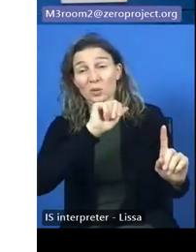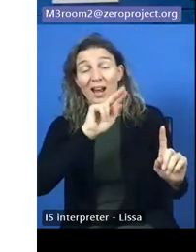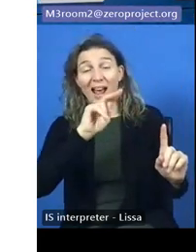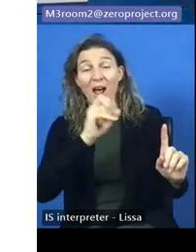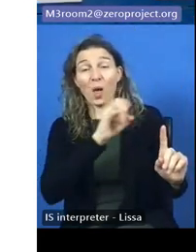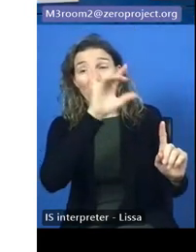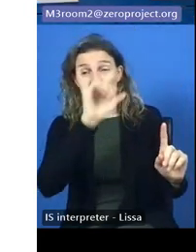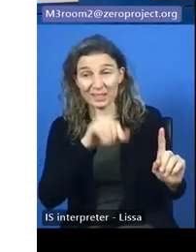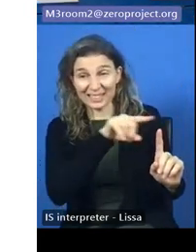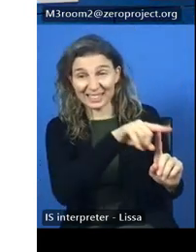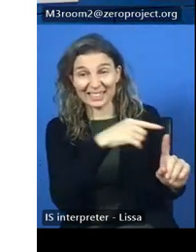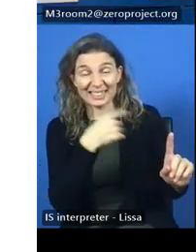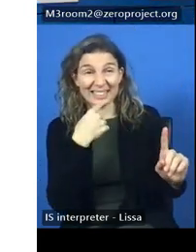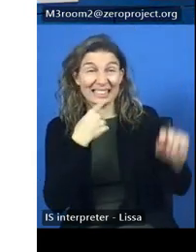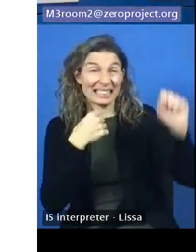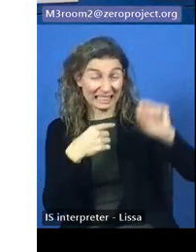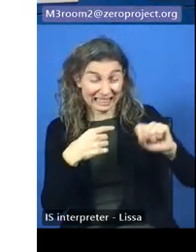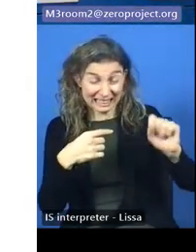end.